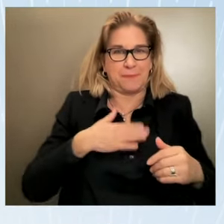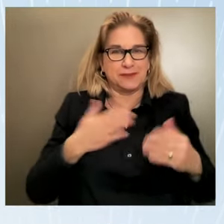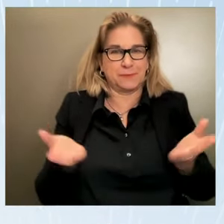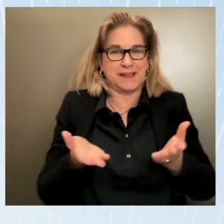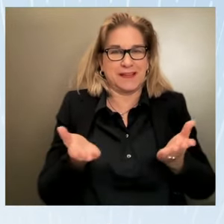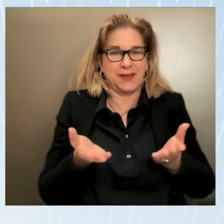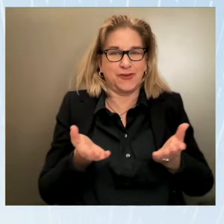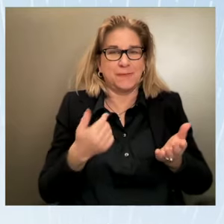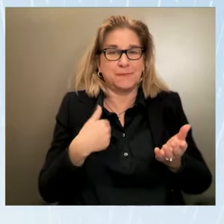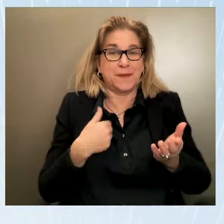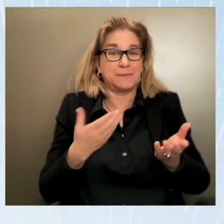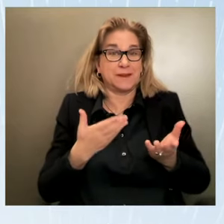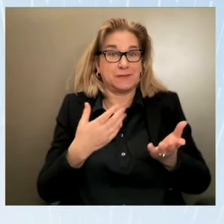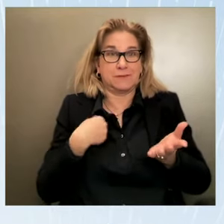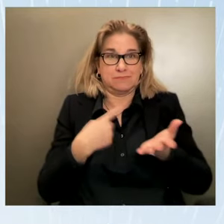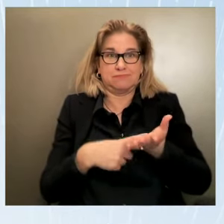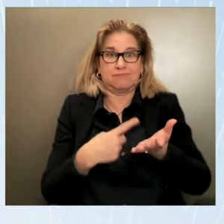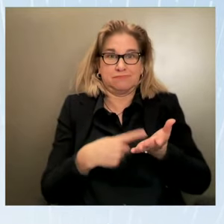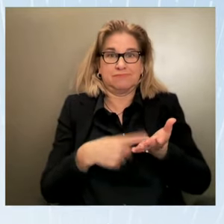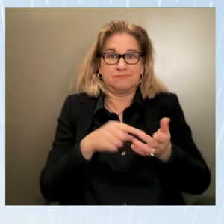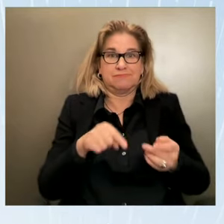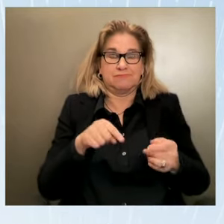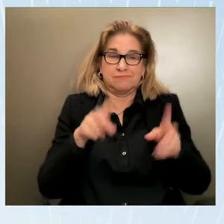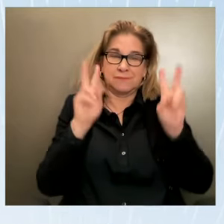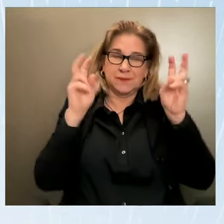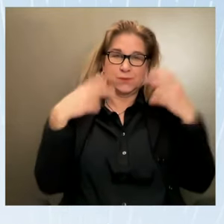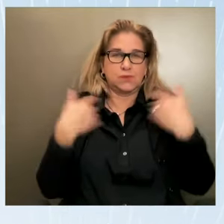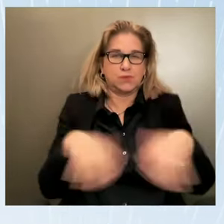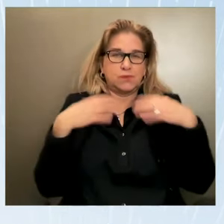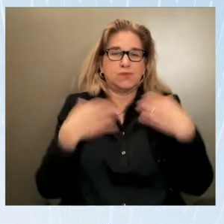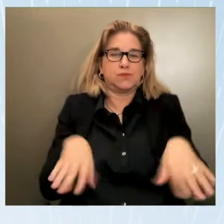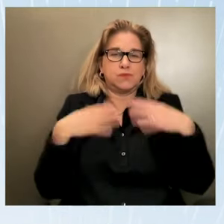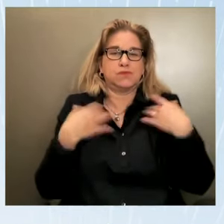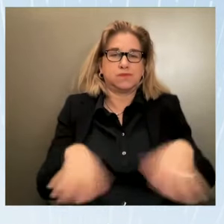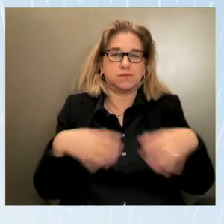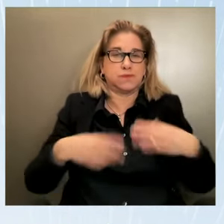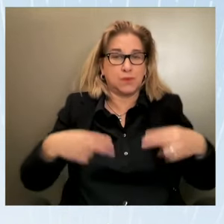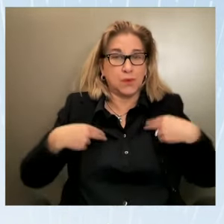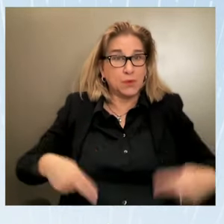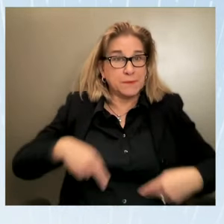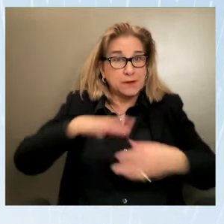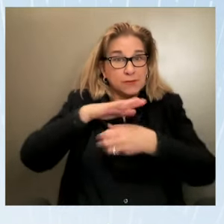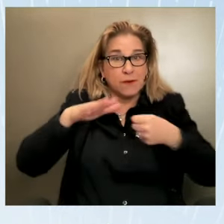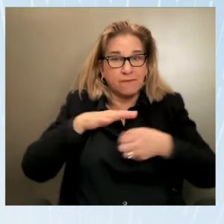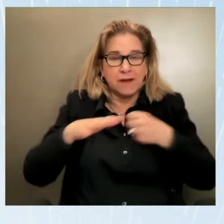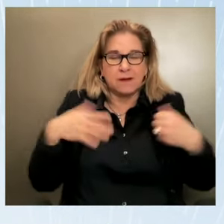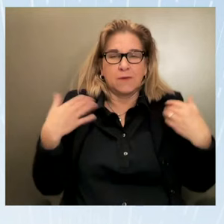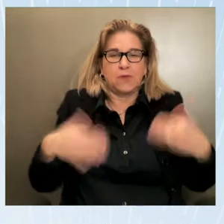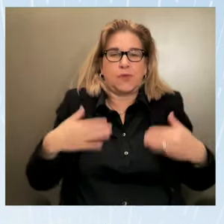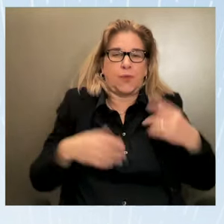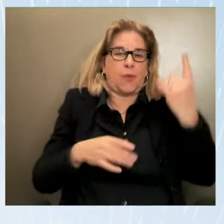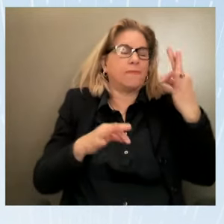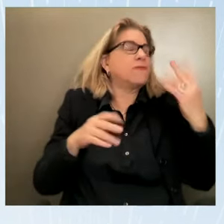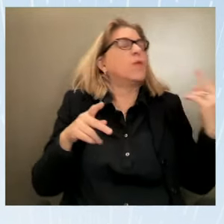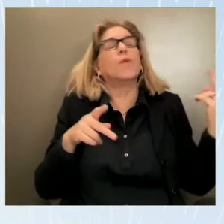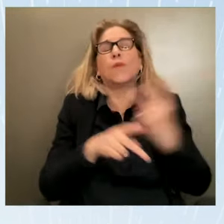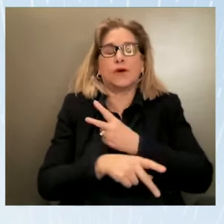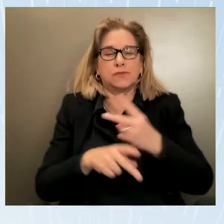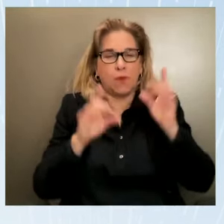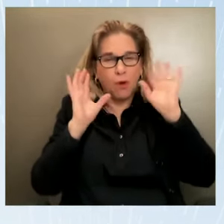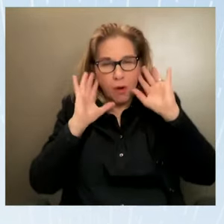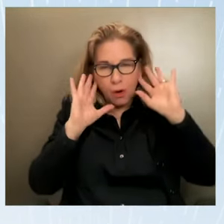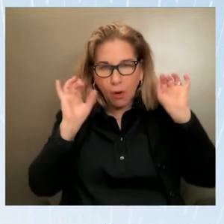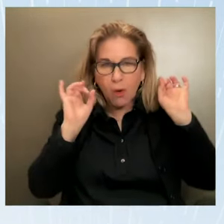trafficking is one of the most horrific of a long list of crimes the FBI investigates, and I say that both because it feeds